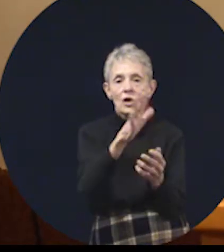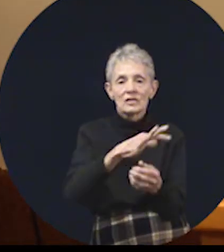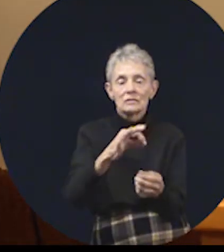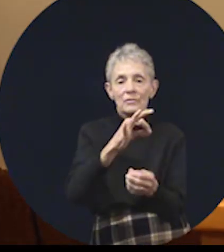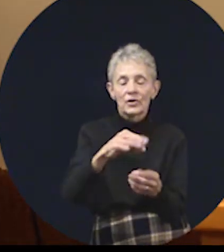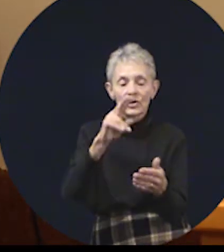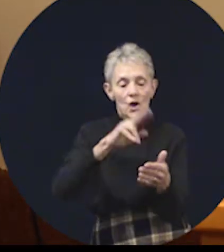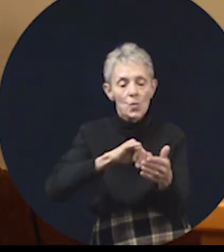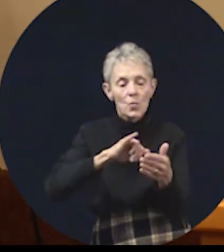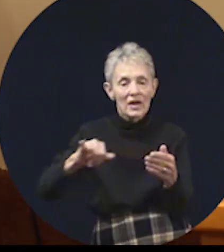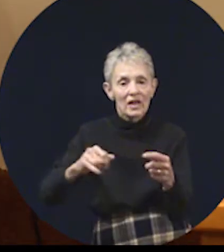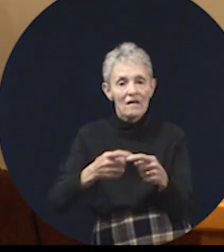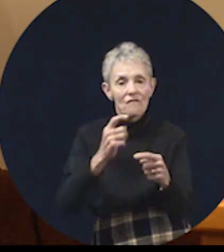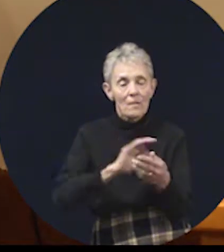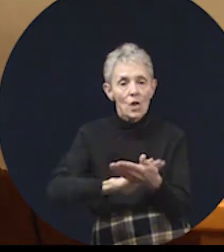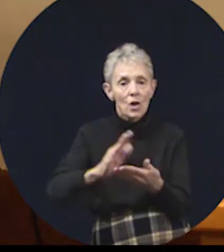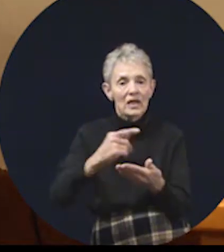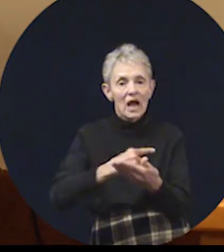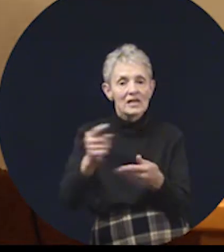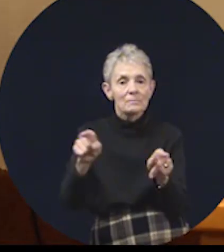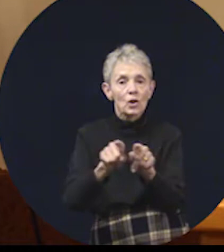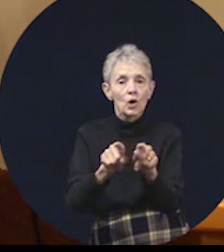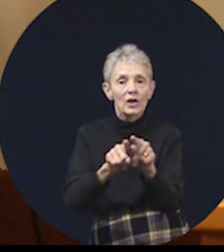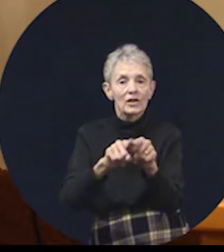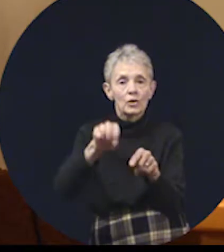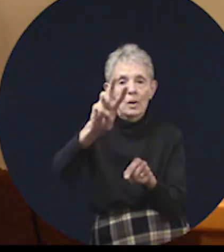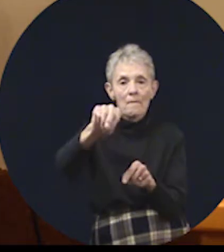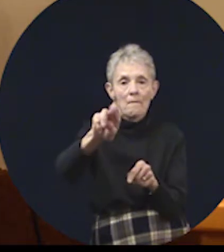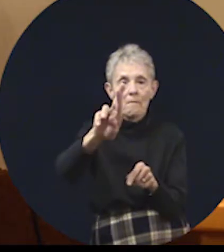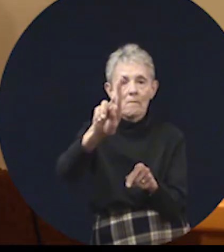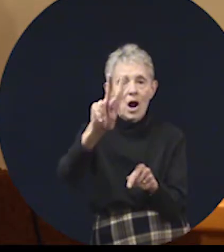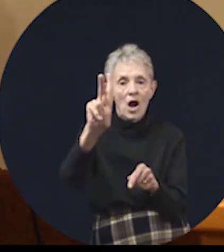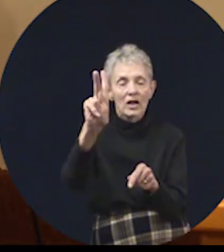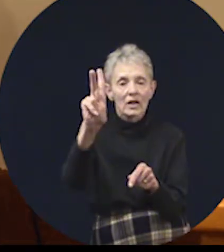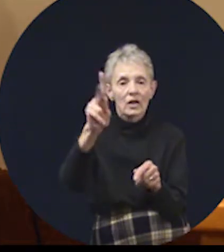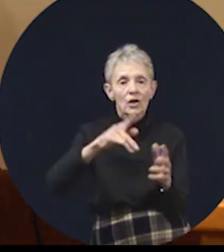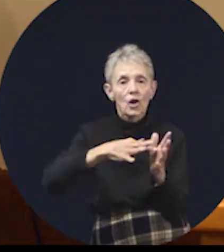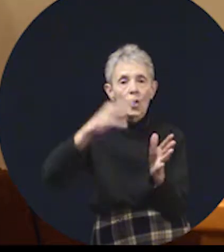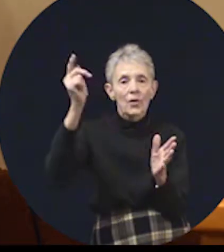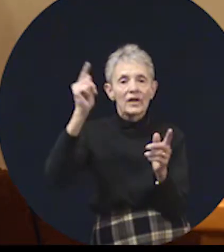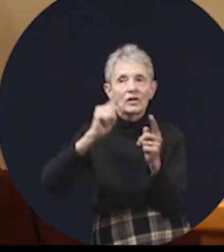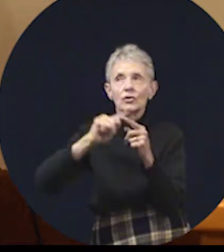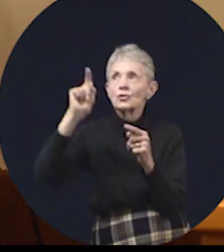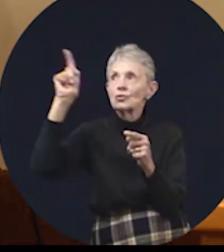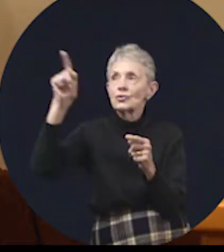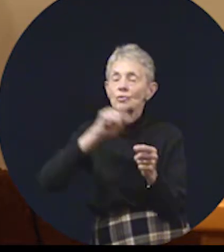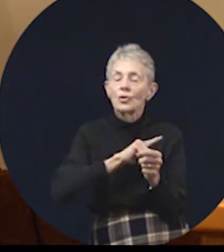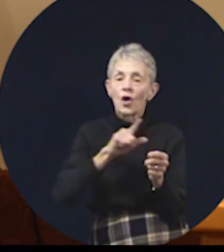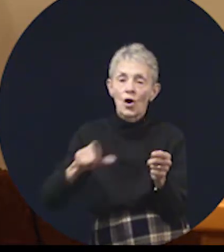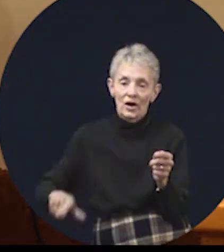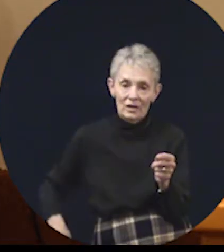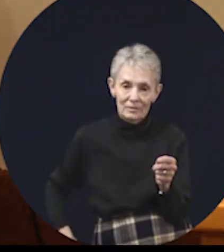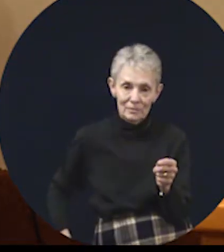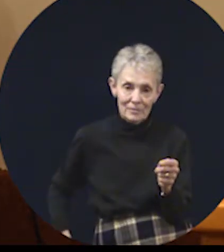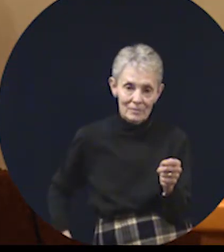A reading from the Holy Gospel according to Mark. Glory to you, O Lord.